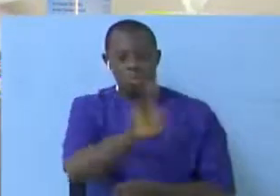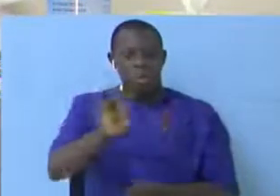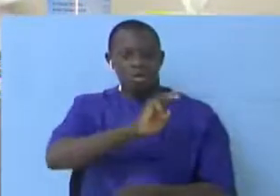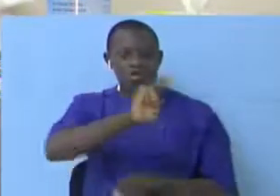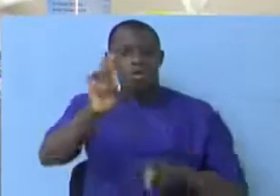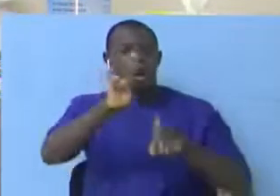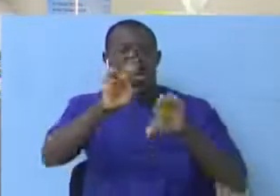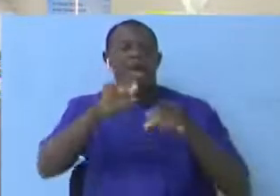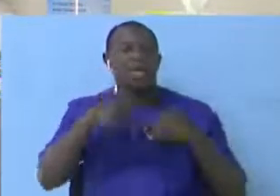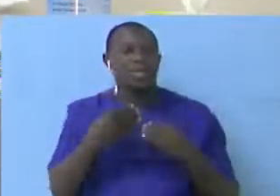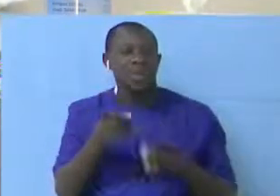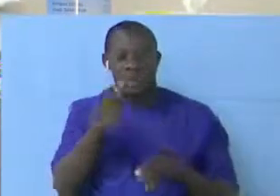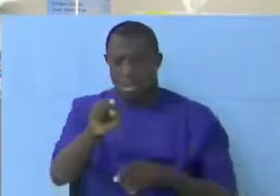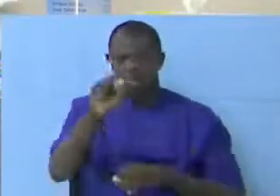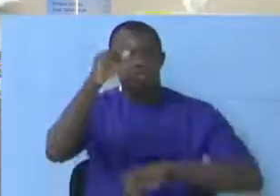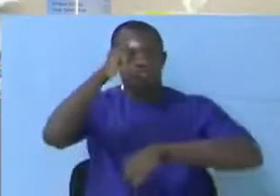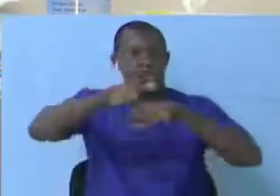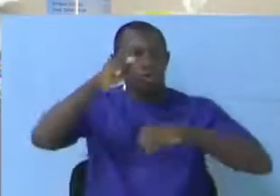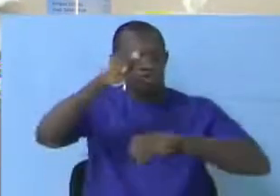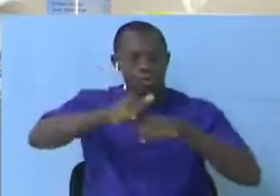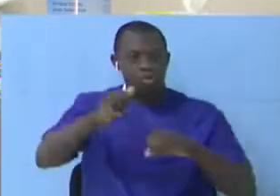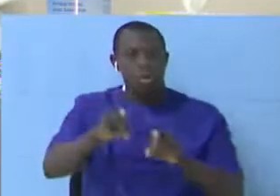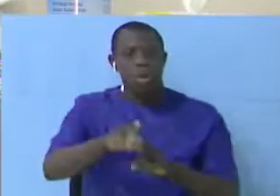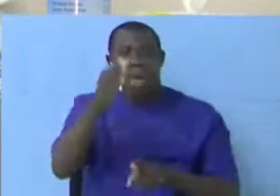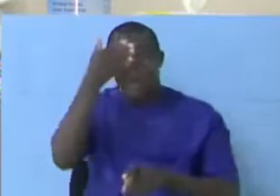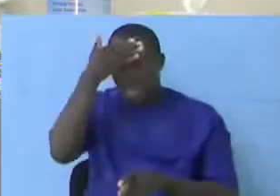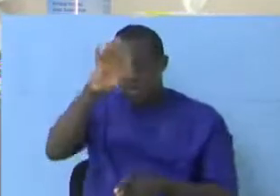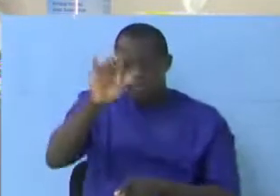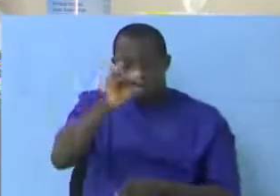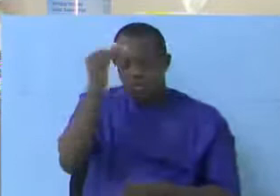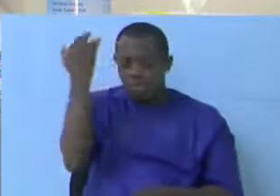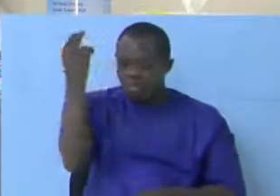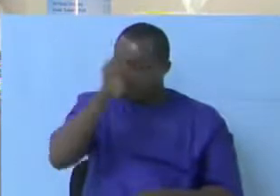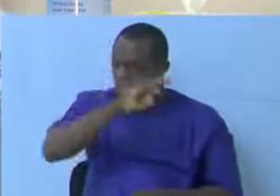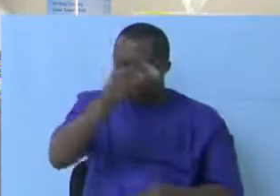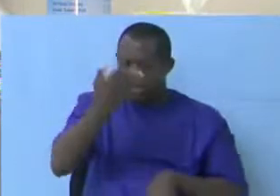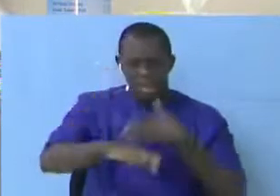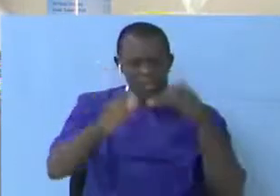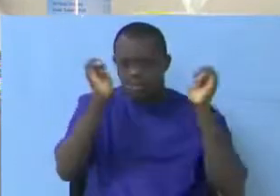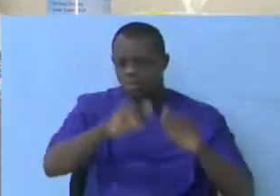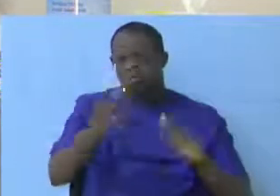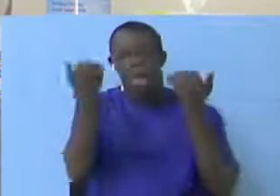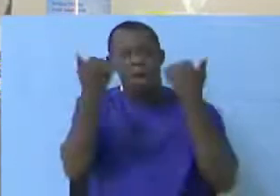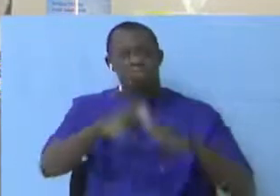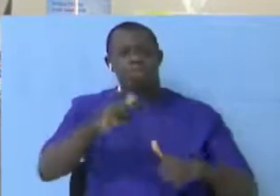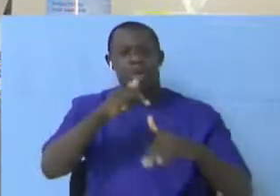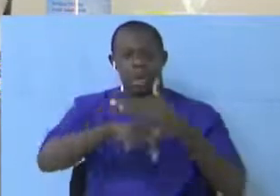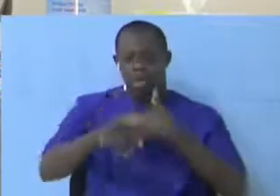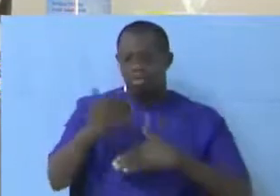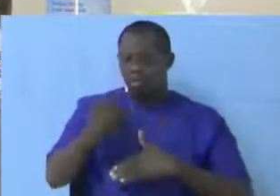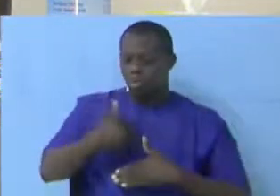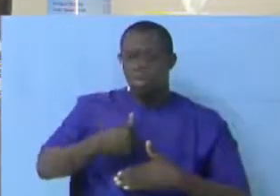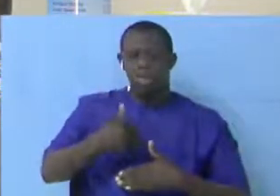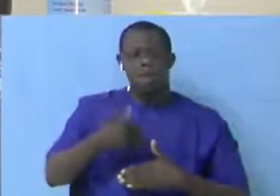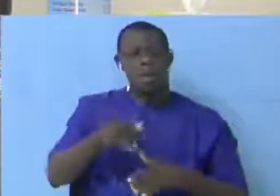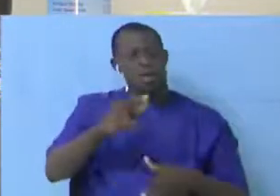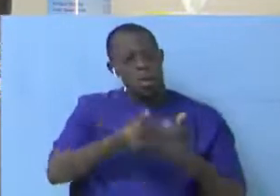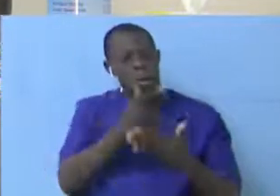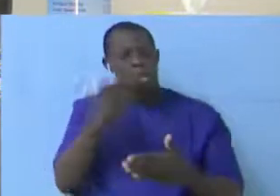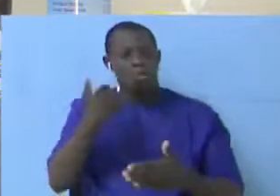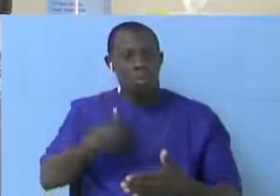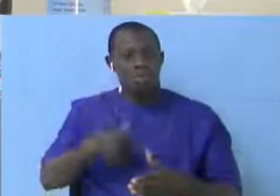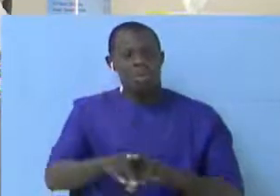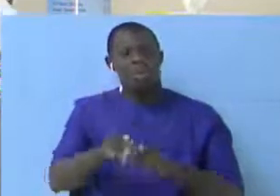this is behavior that ought not to happen in the public space. It ought not happen in the